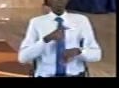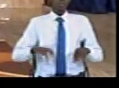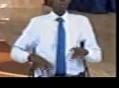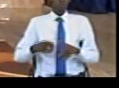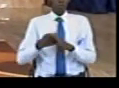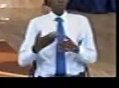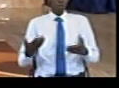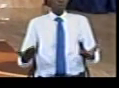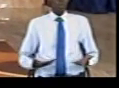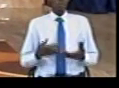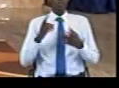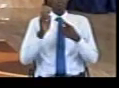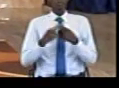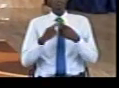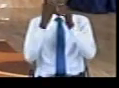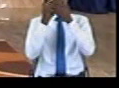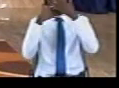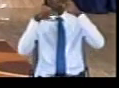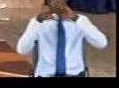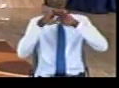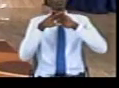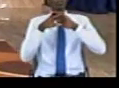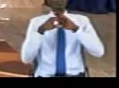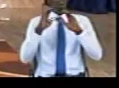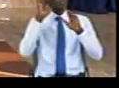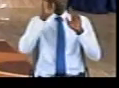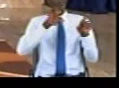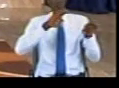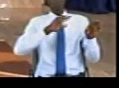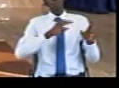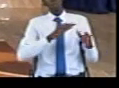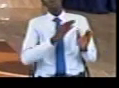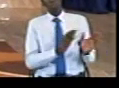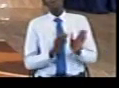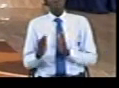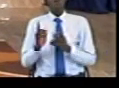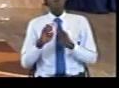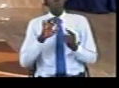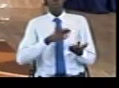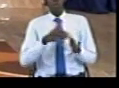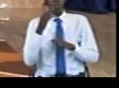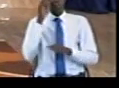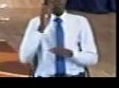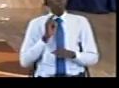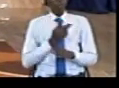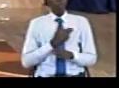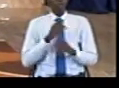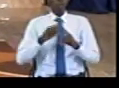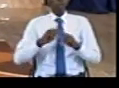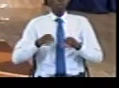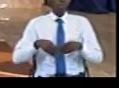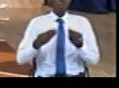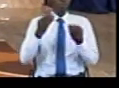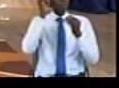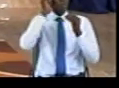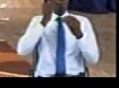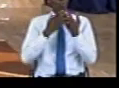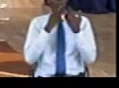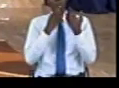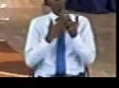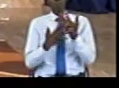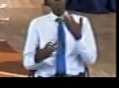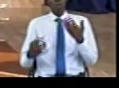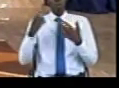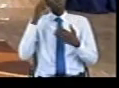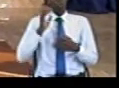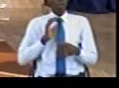to go to Calvary, about to die for us, about to shed his blood for salvation, for redemption, for